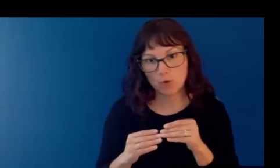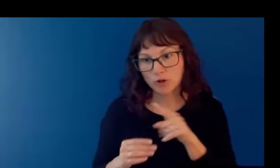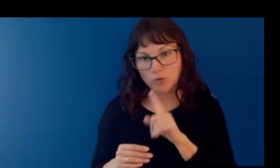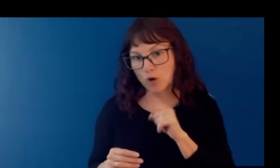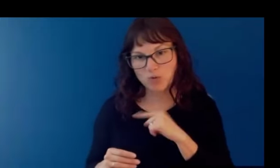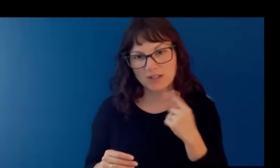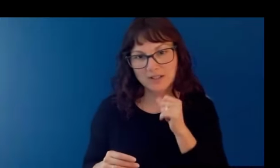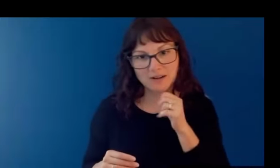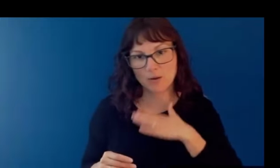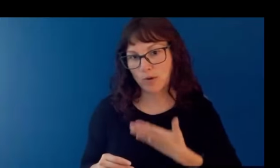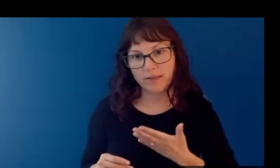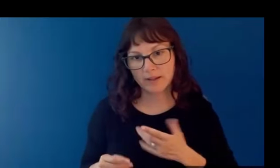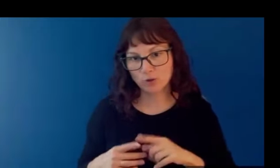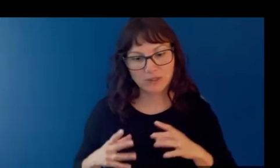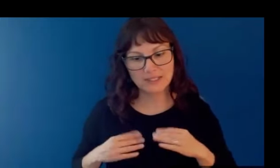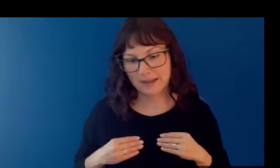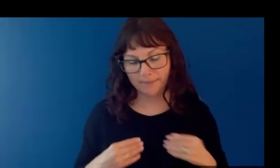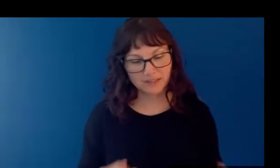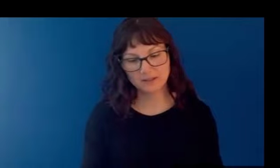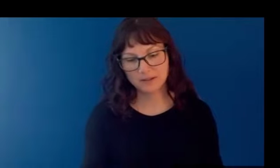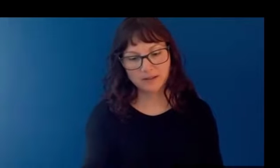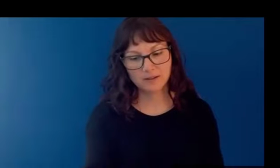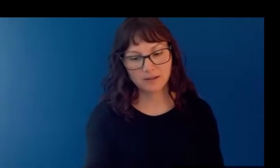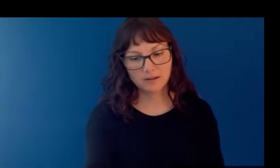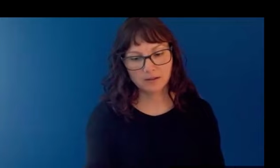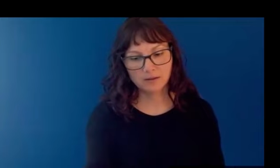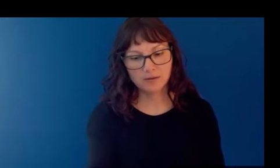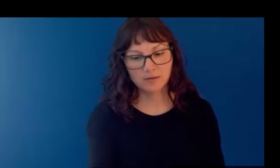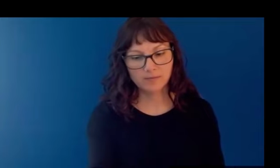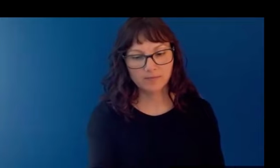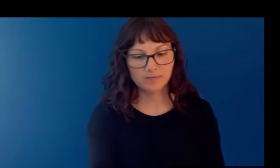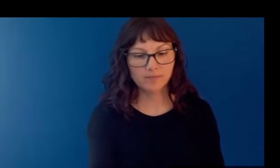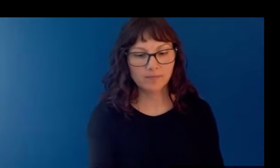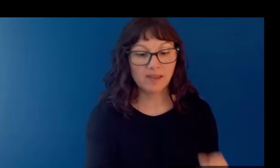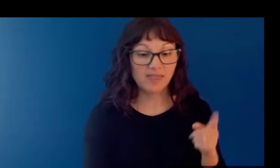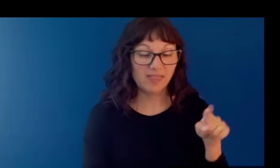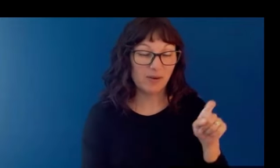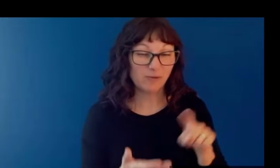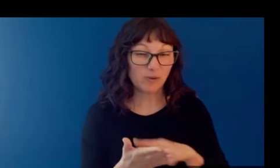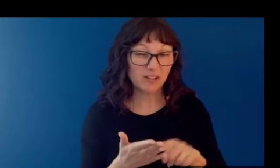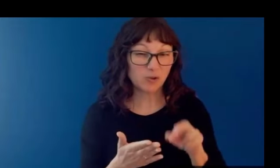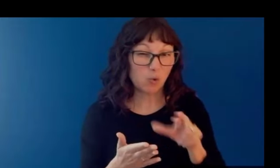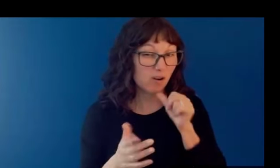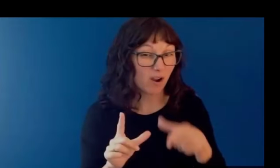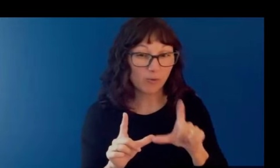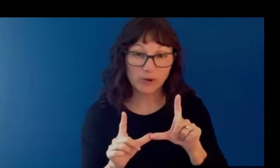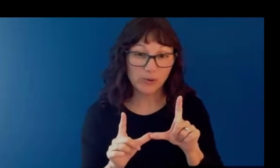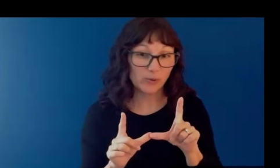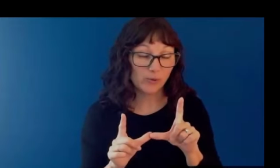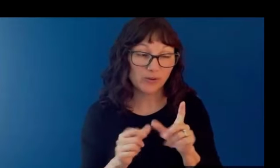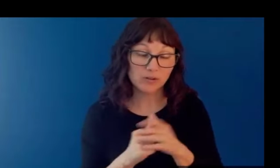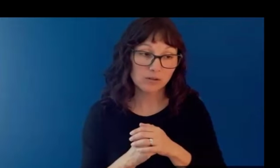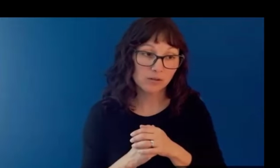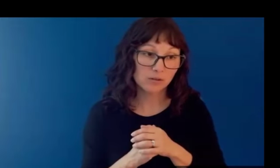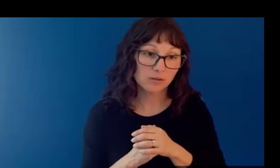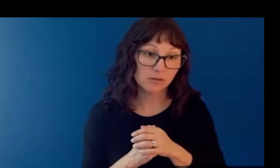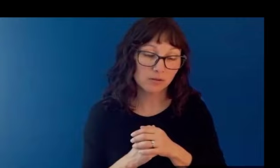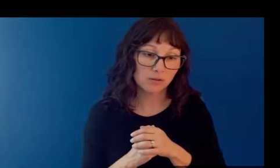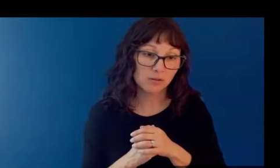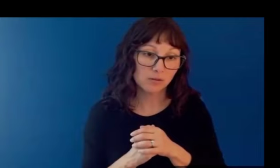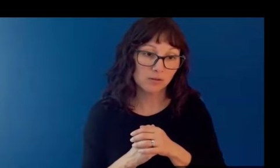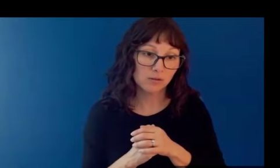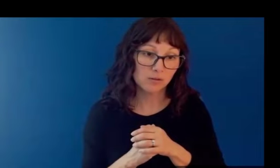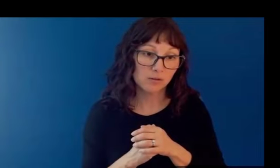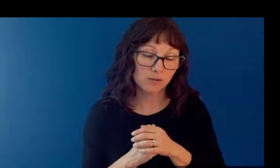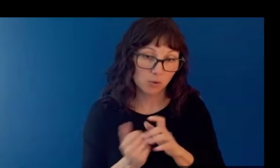they're not willing to no longer accept, and they would have to cancel or non-renew. They do have to send